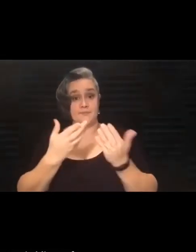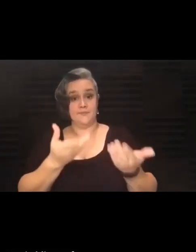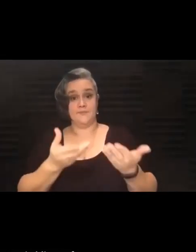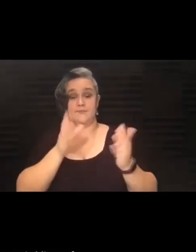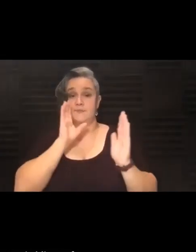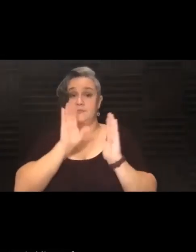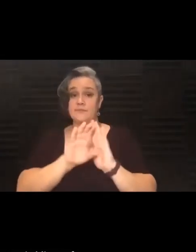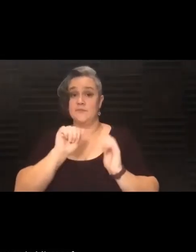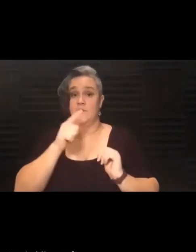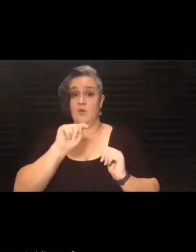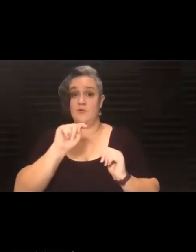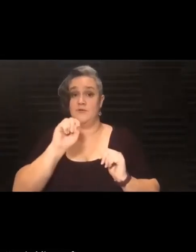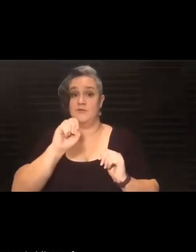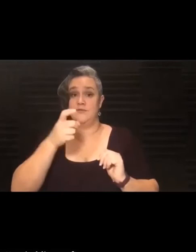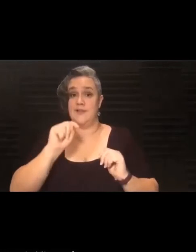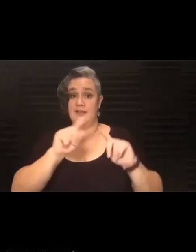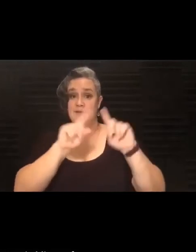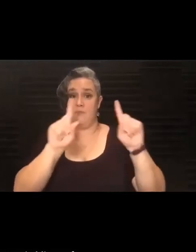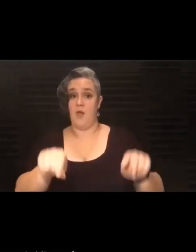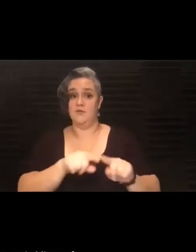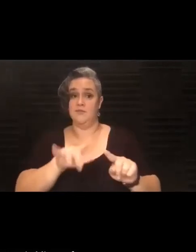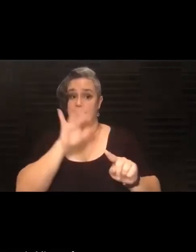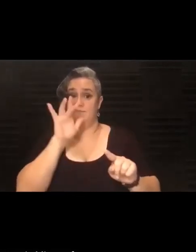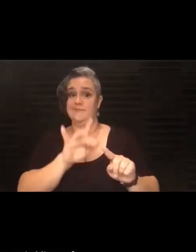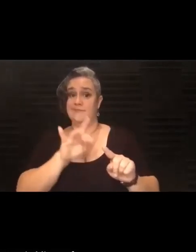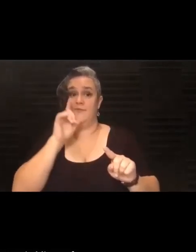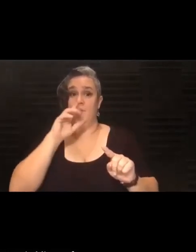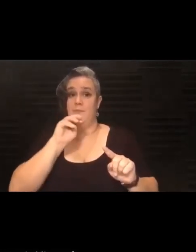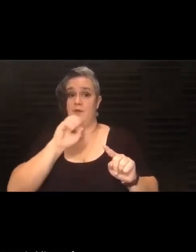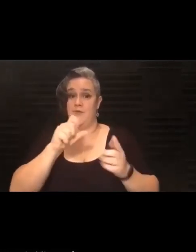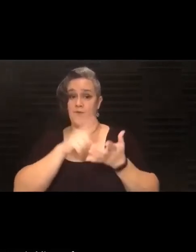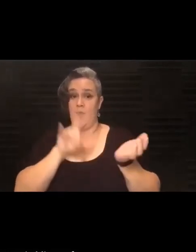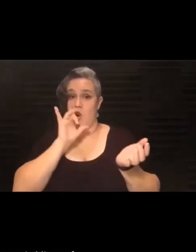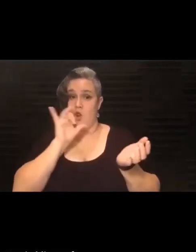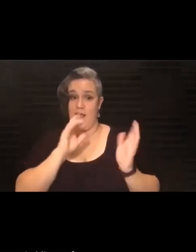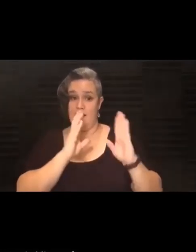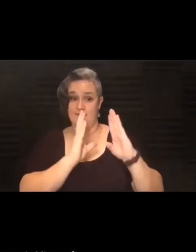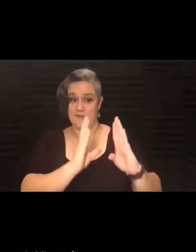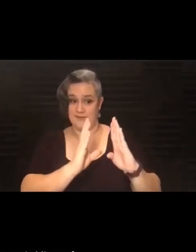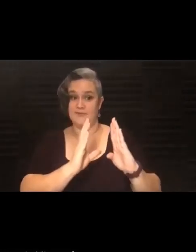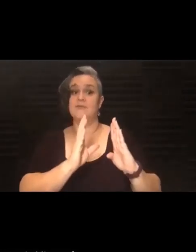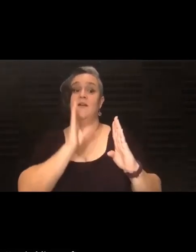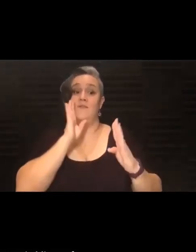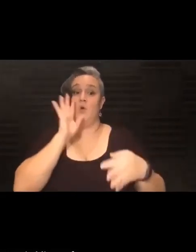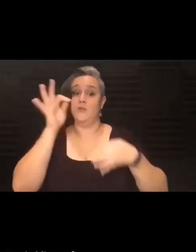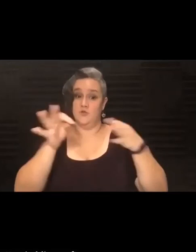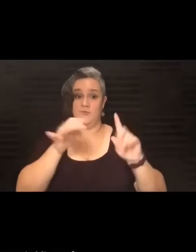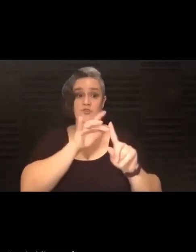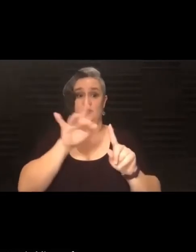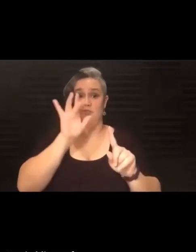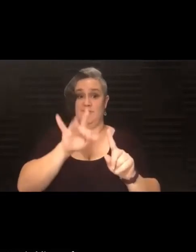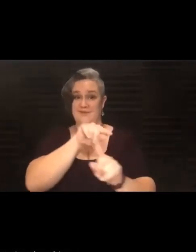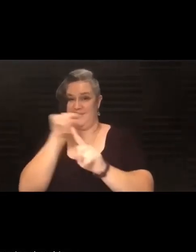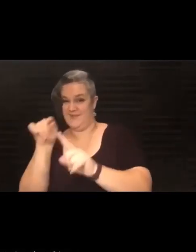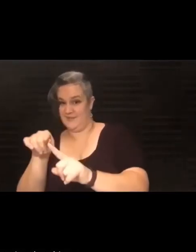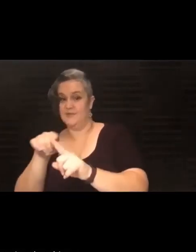the alt text button in Microsoft, and in the alt text descriptor, I have a